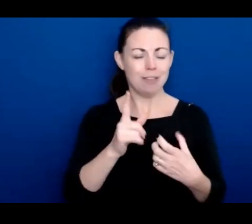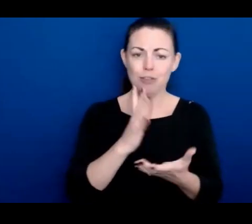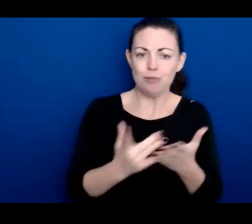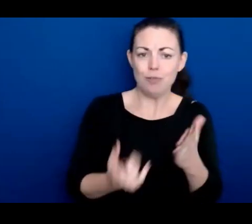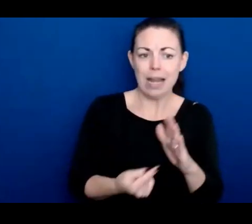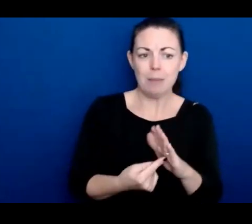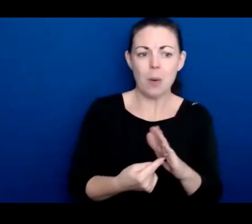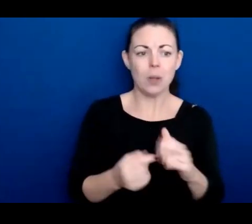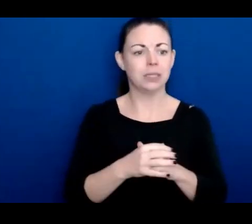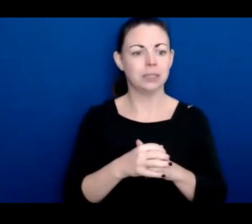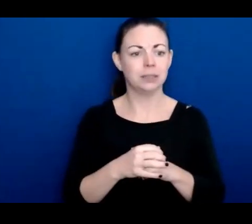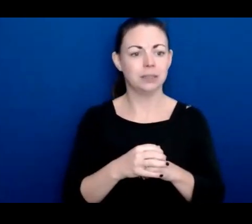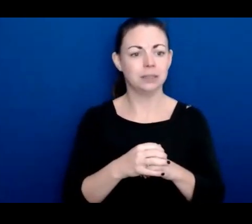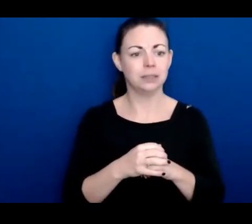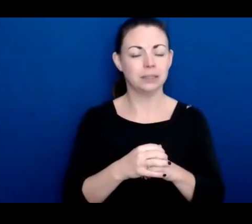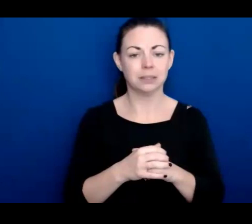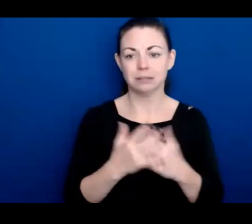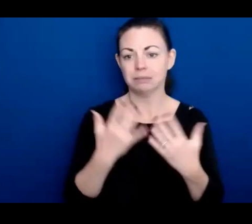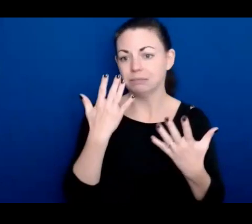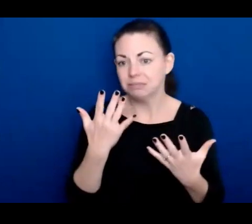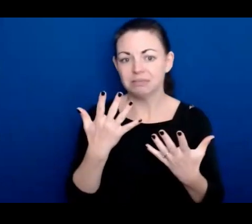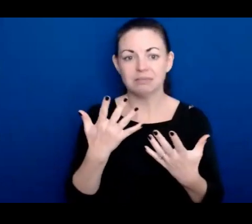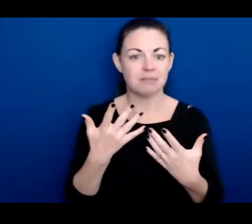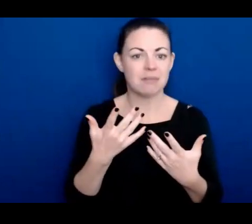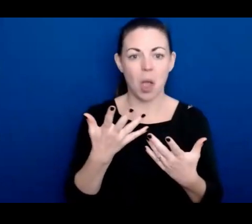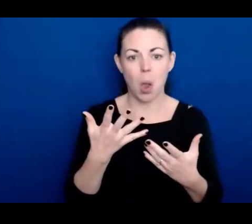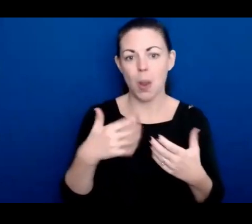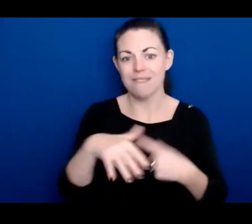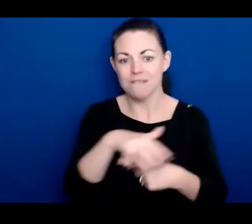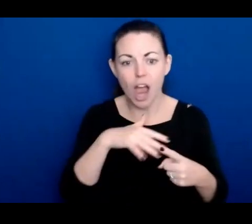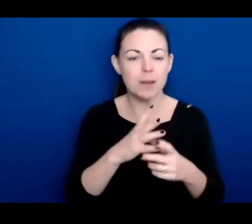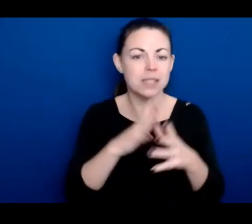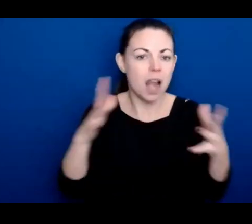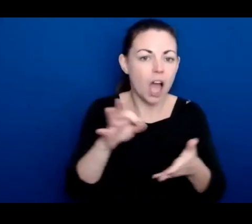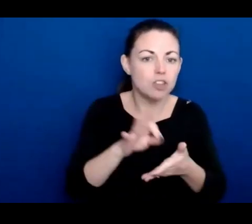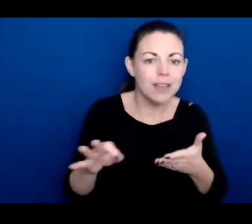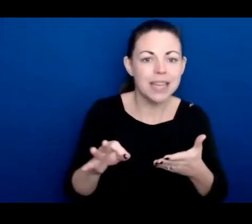general answer, teacher settings, call center environments, large offices,